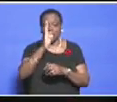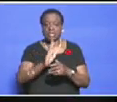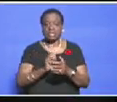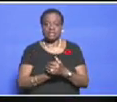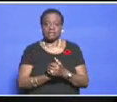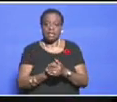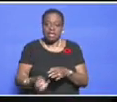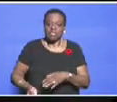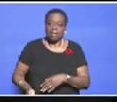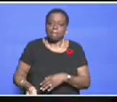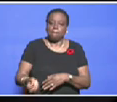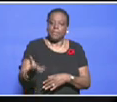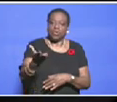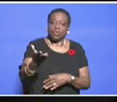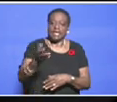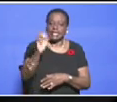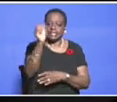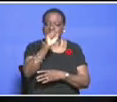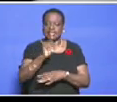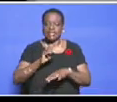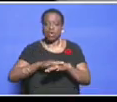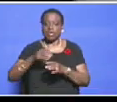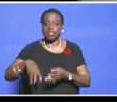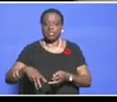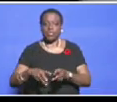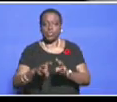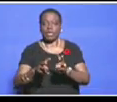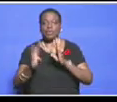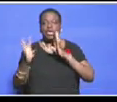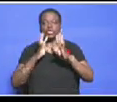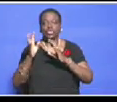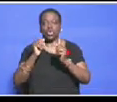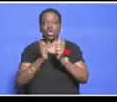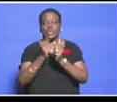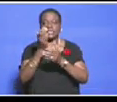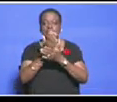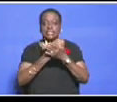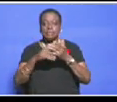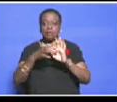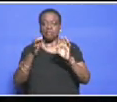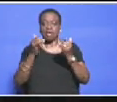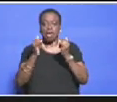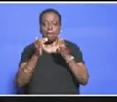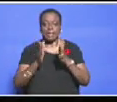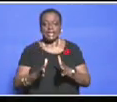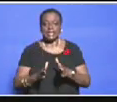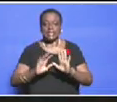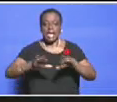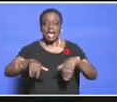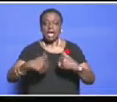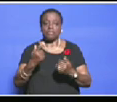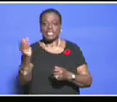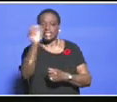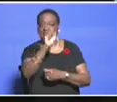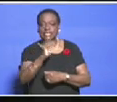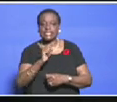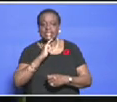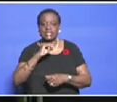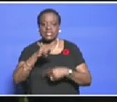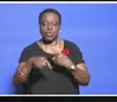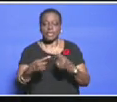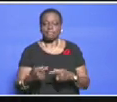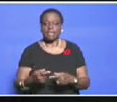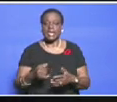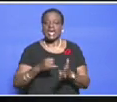Bowling League season underway, we caught up with some of the players representing the ZNS Hill Thrillers on how their season is going. It's been